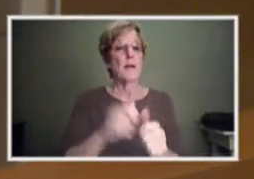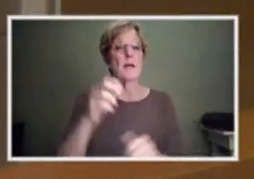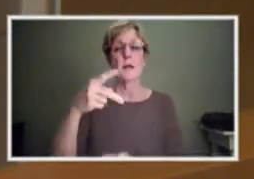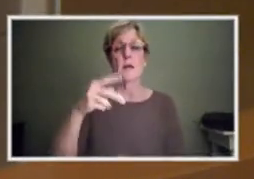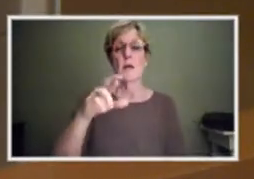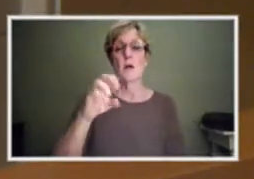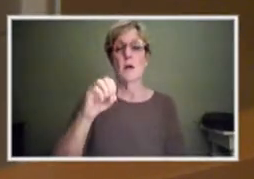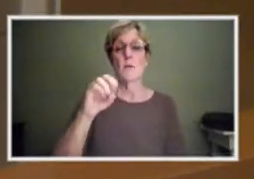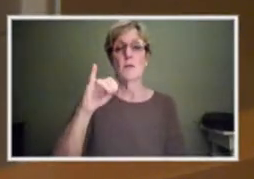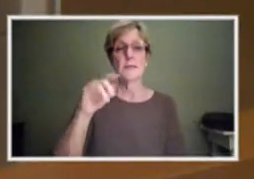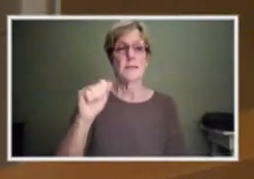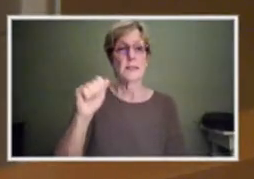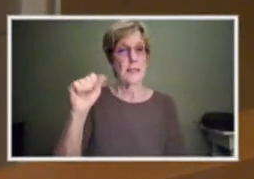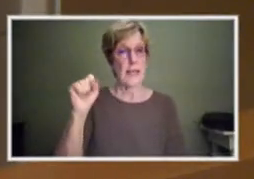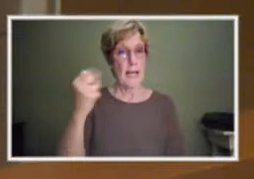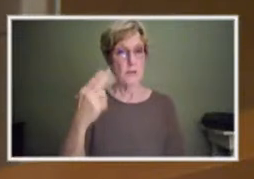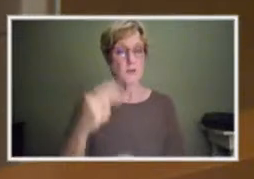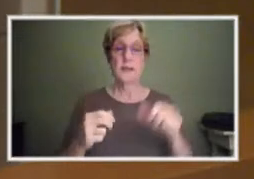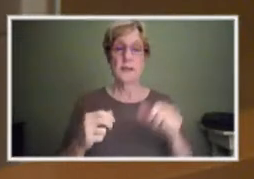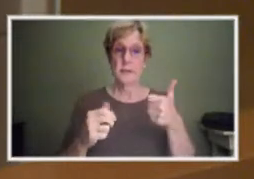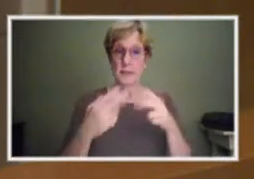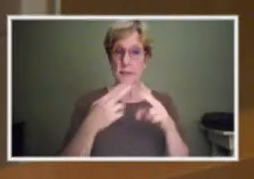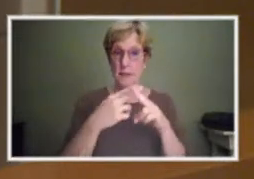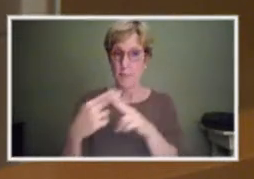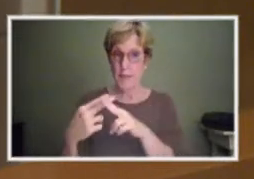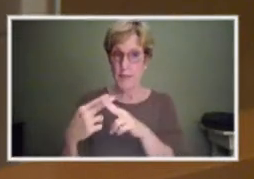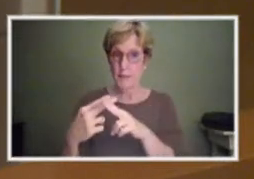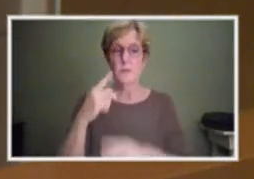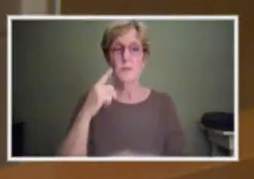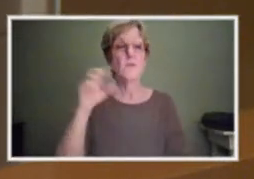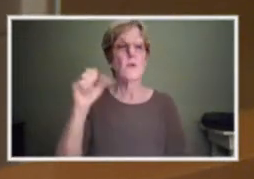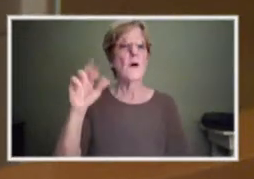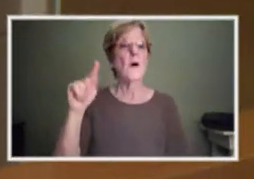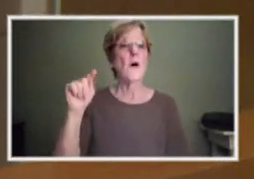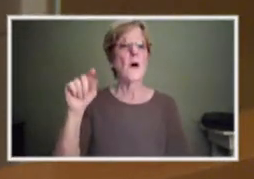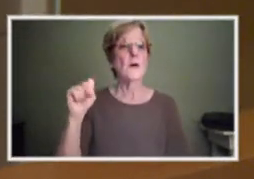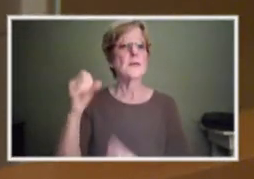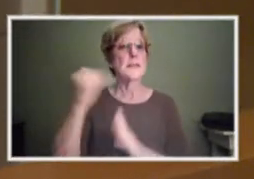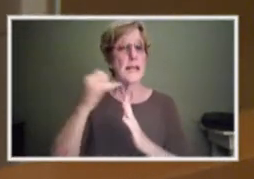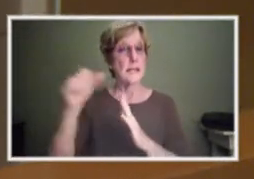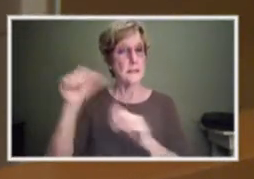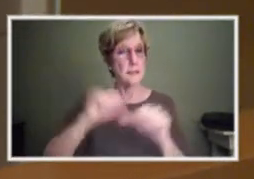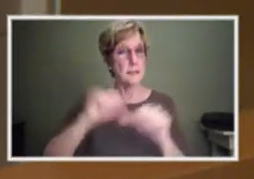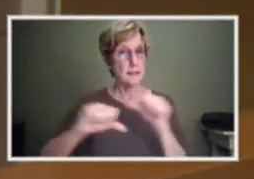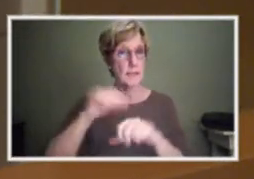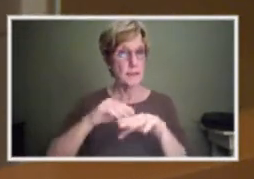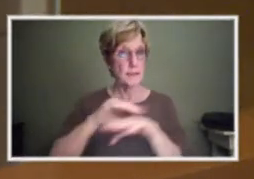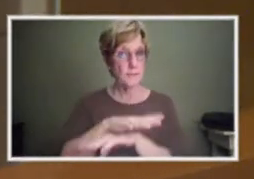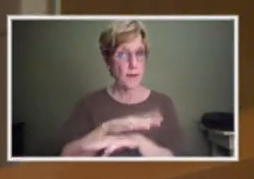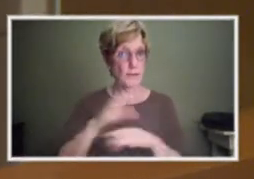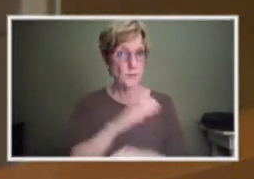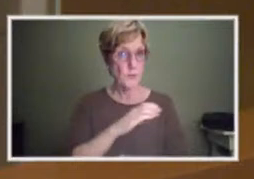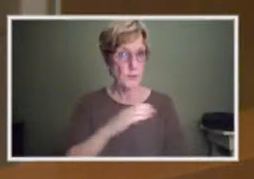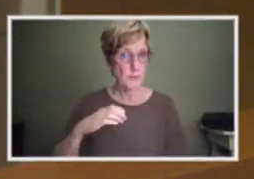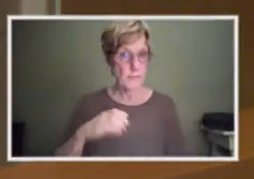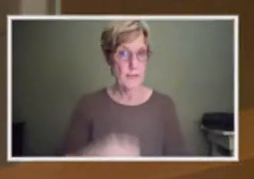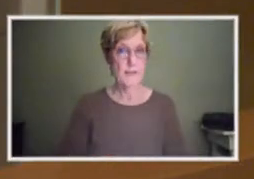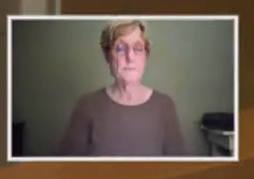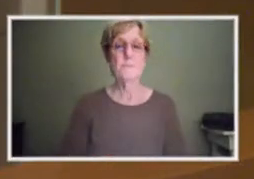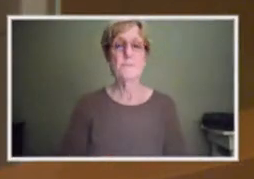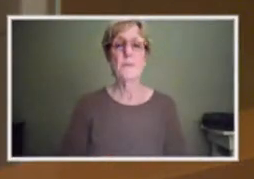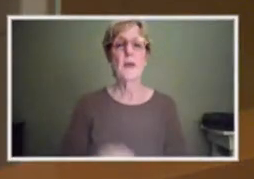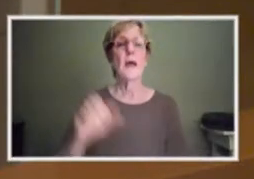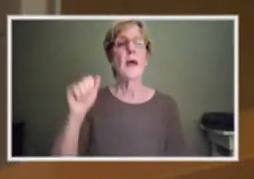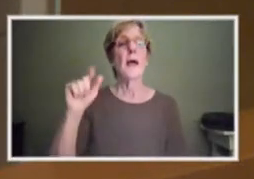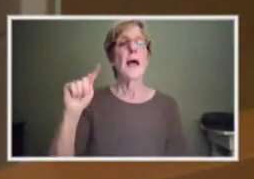received 10 nominations. For the Arts and Science Council Advisory Committee, the